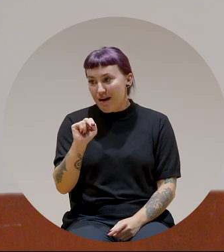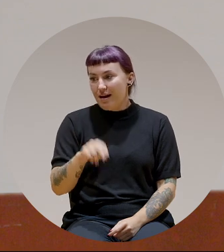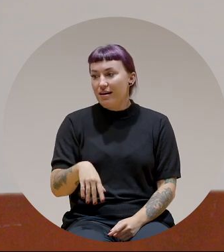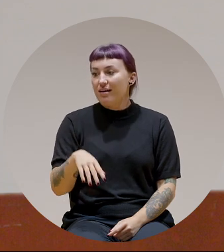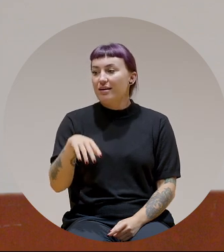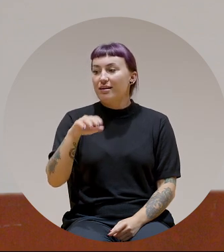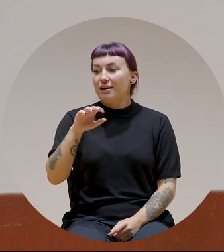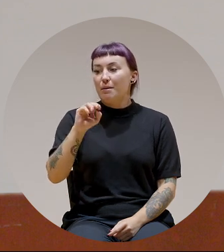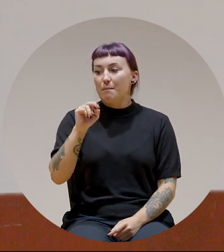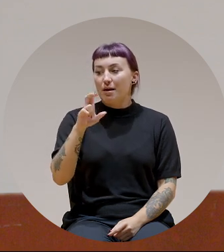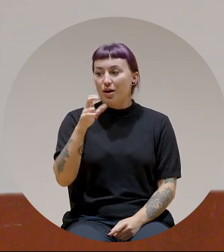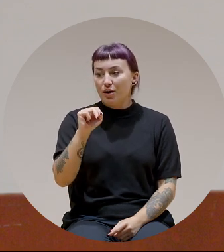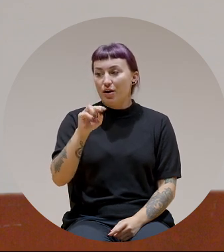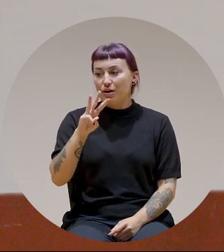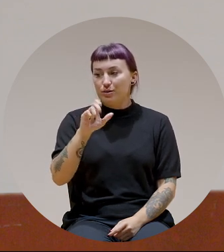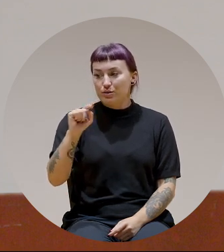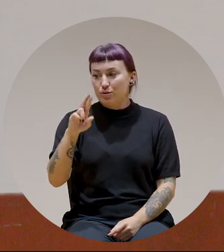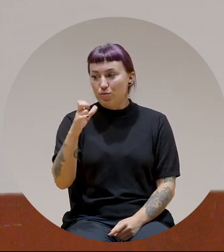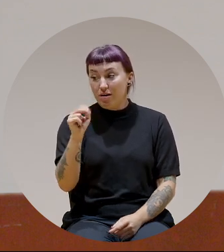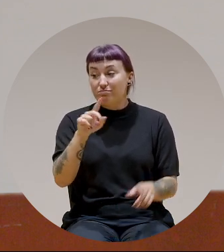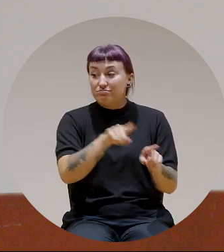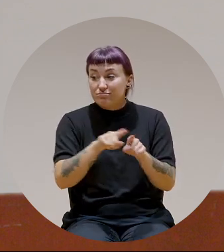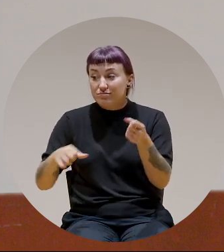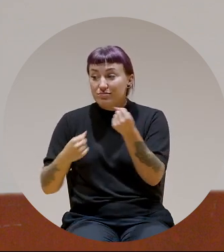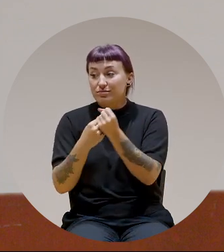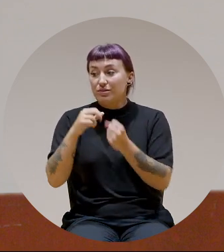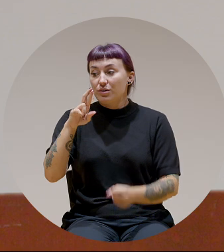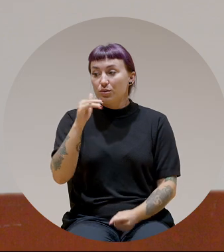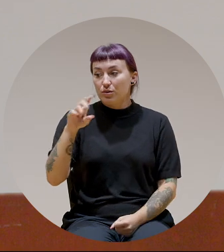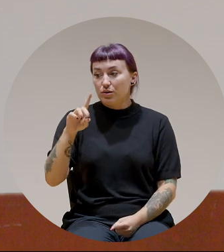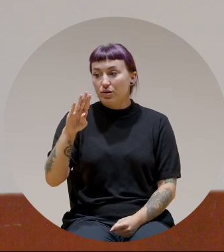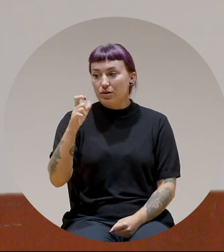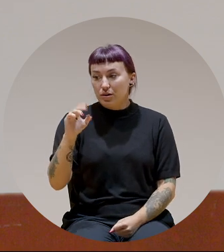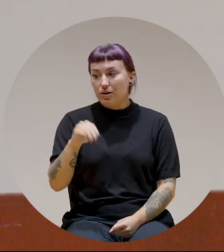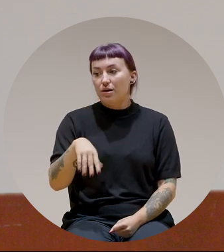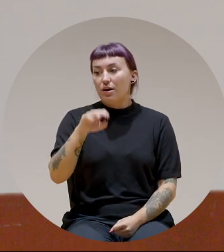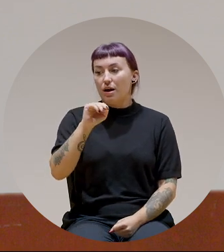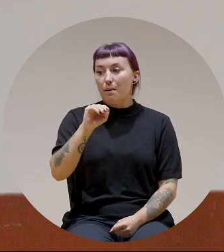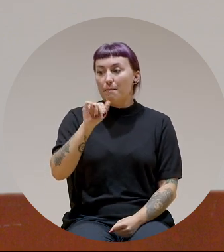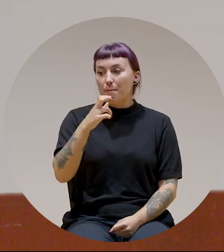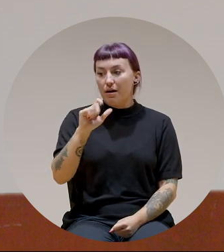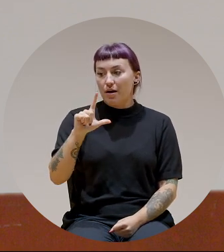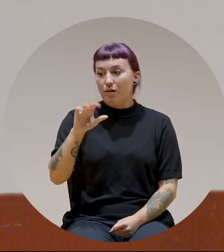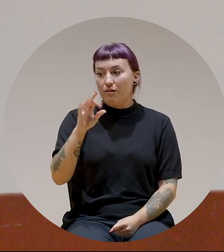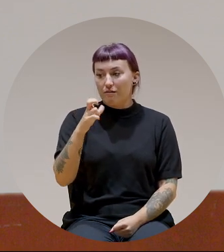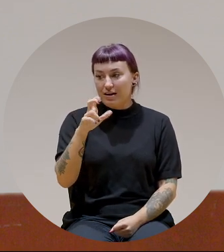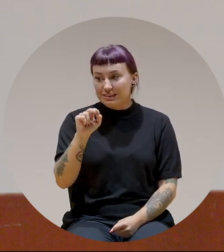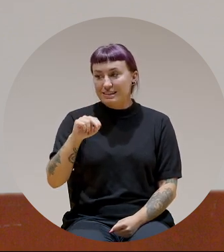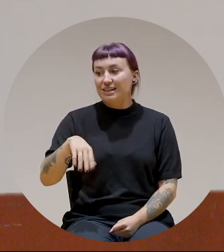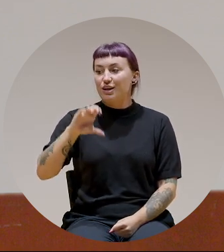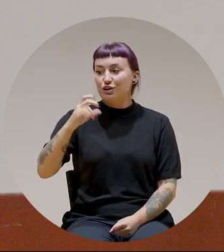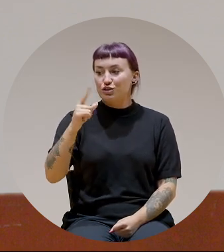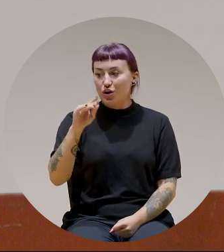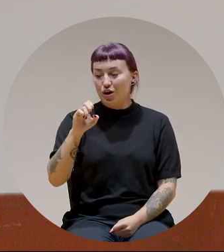Marion Sweat Robinson. Additional support was provided by Richard Bloom, Michael Feinstein, Charlotte Emerul